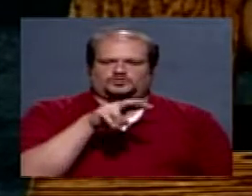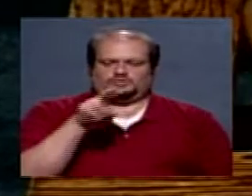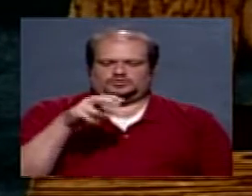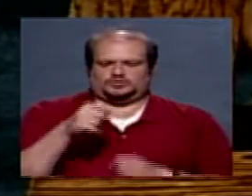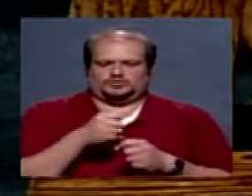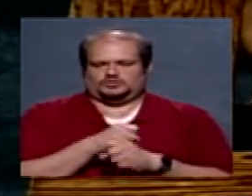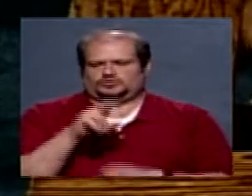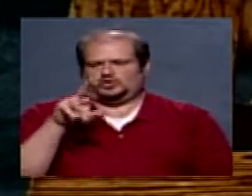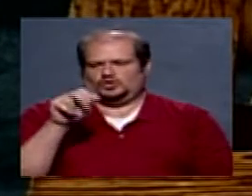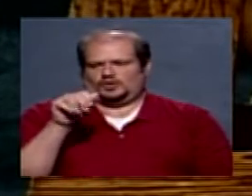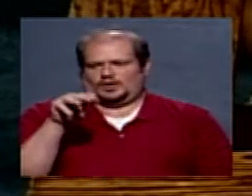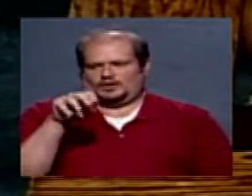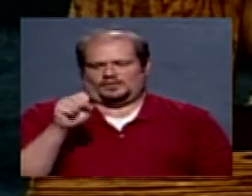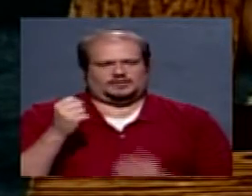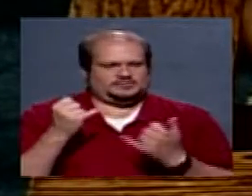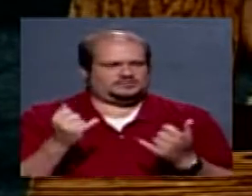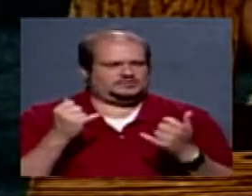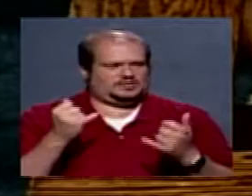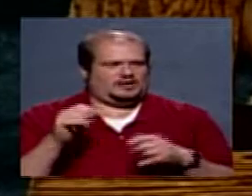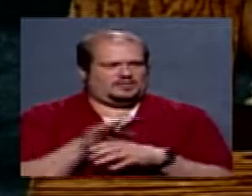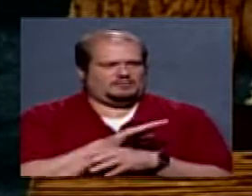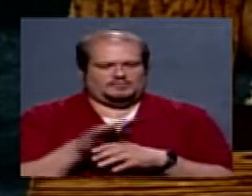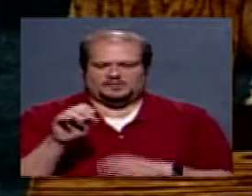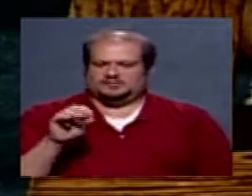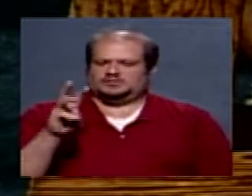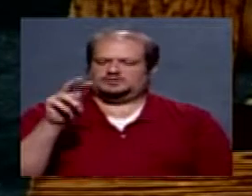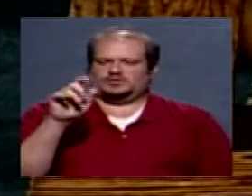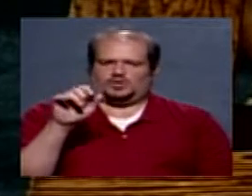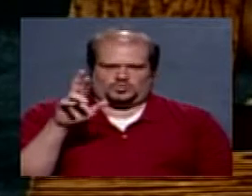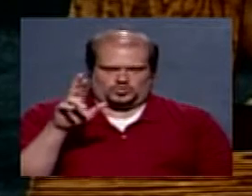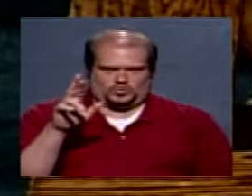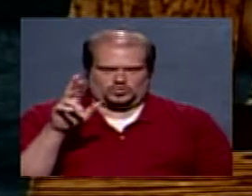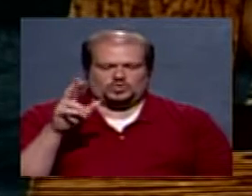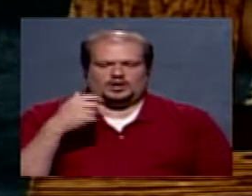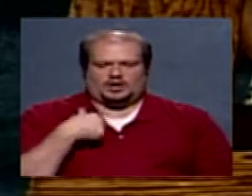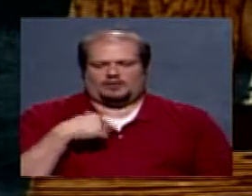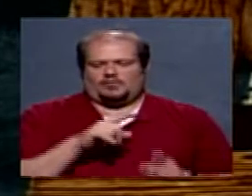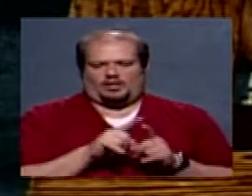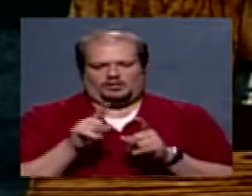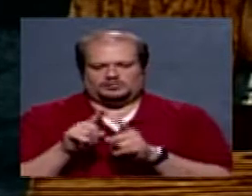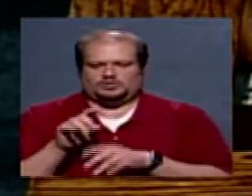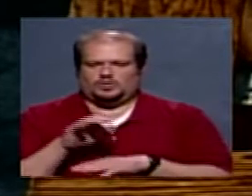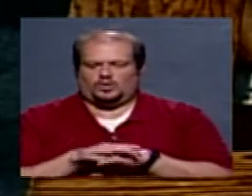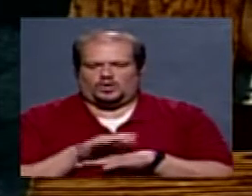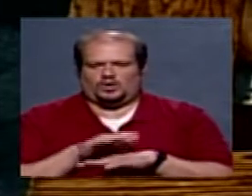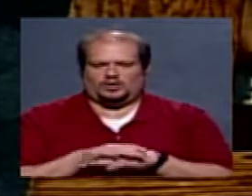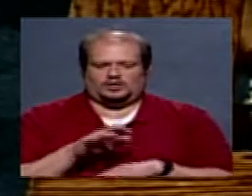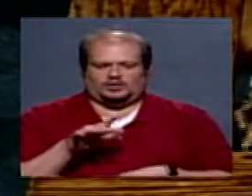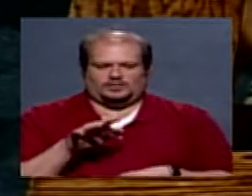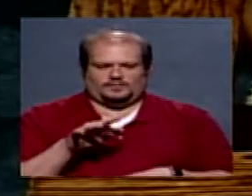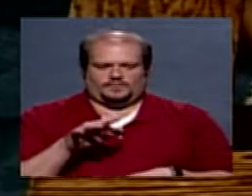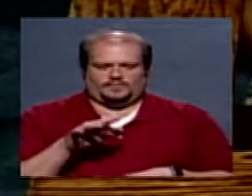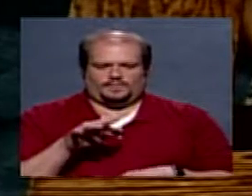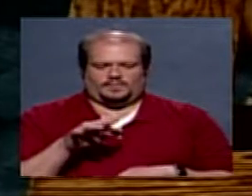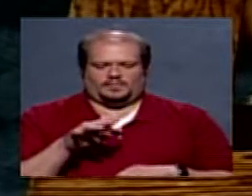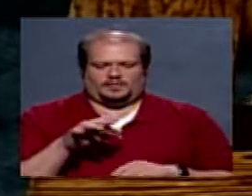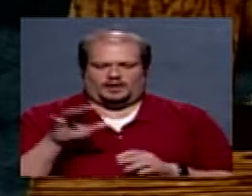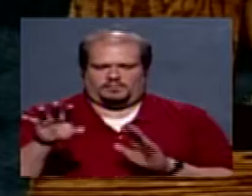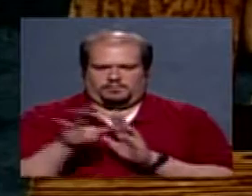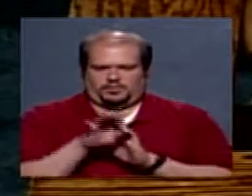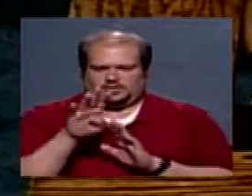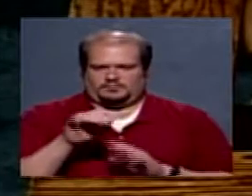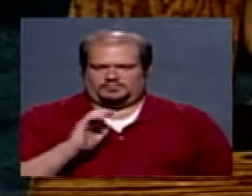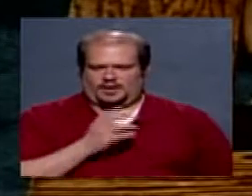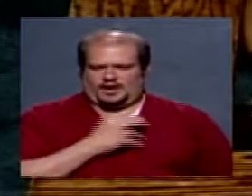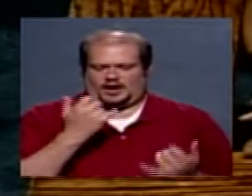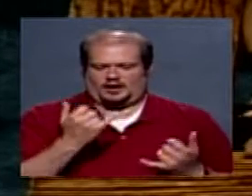in UMS, I'm now a business owner, and I'm also on the. I've also been appointed by